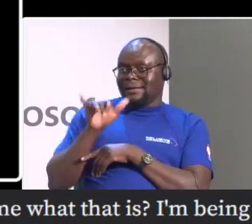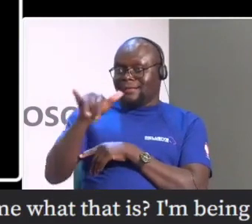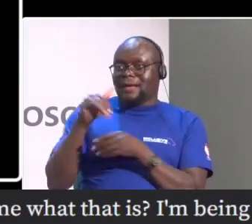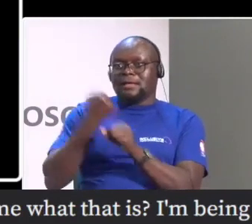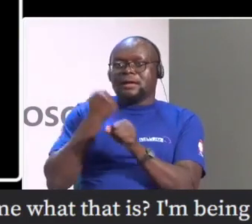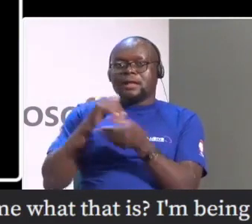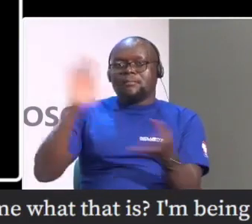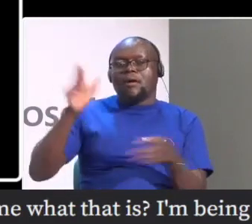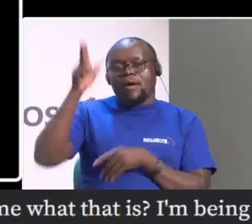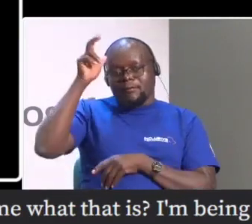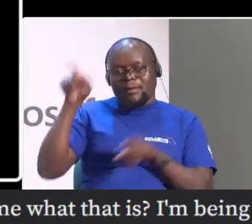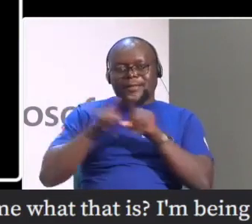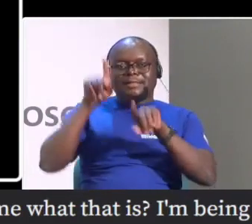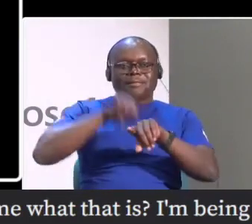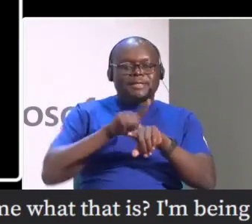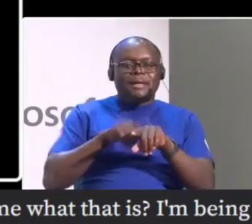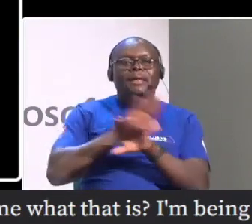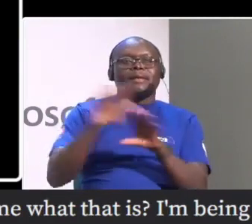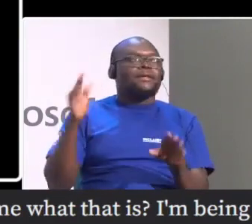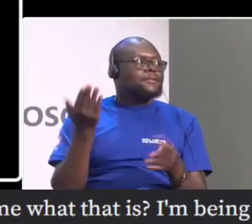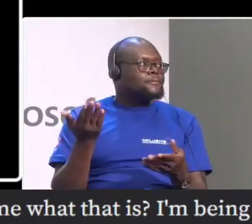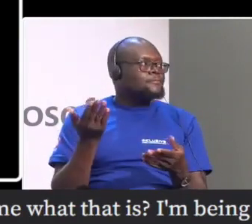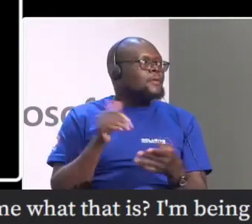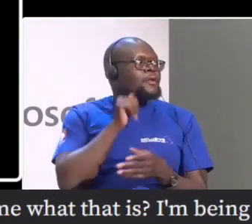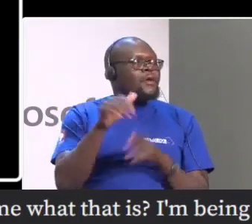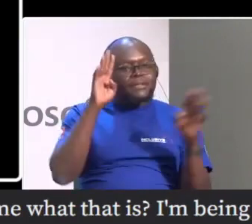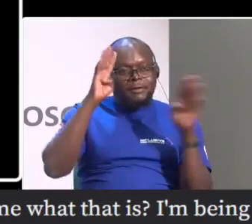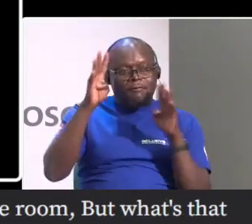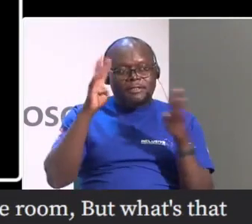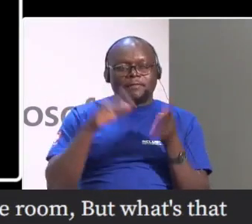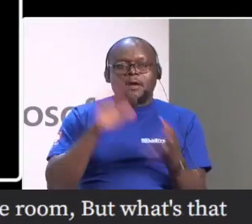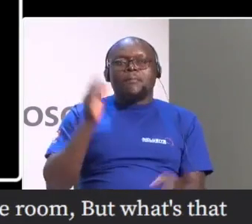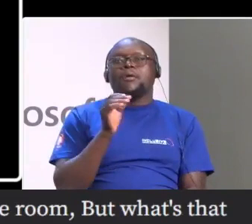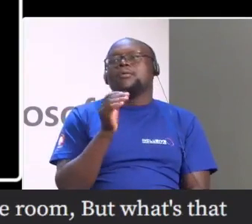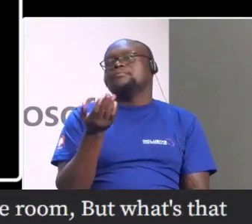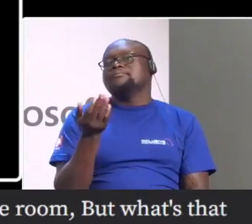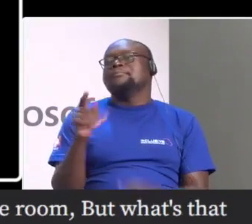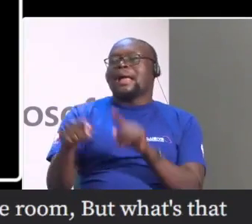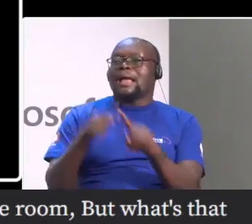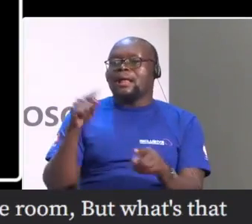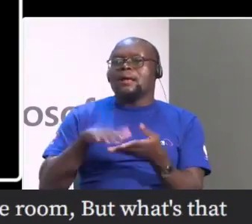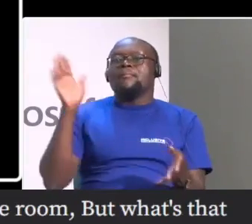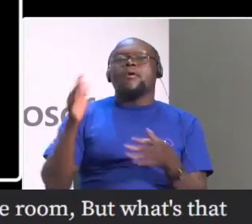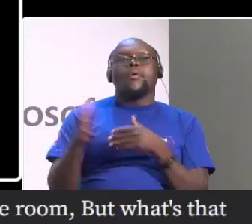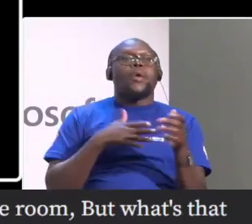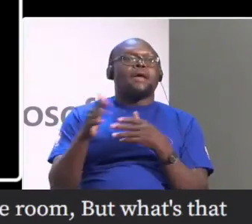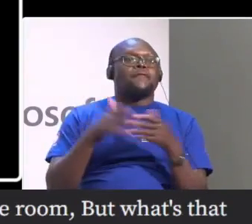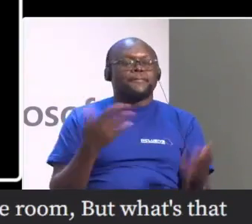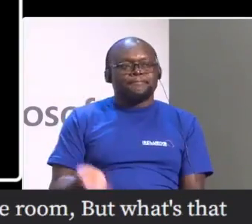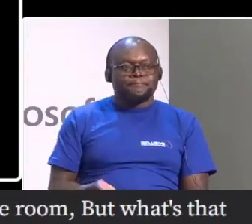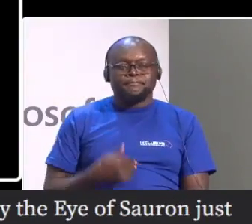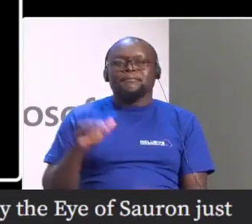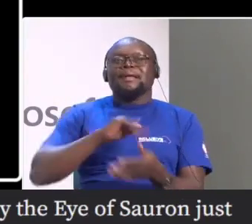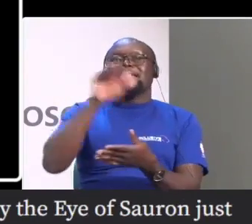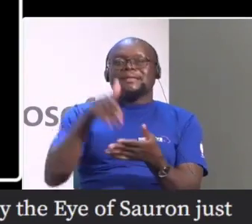more evil of the same kind. It didn't really, it wasn't innovative, just more orcs, more killing, more whatever. In